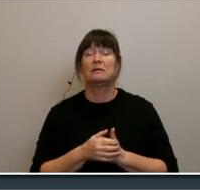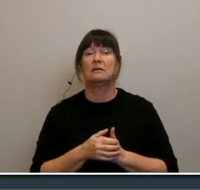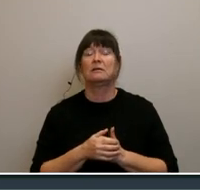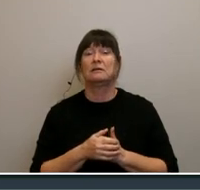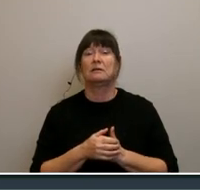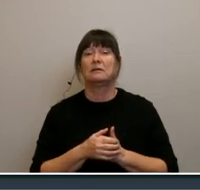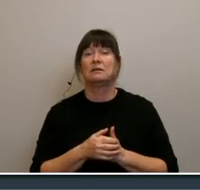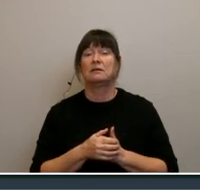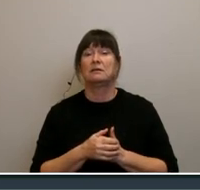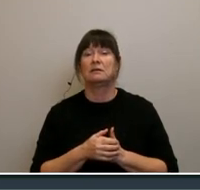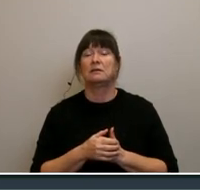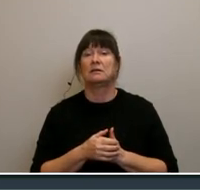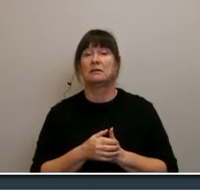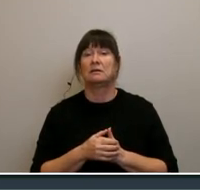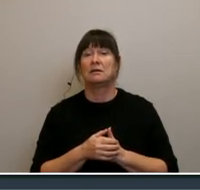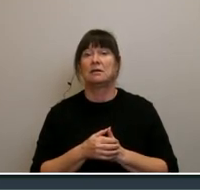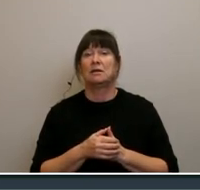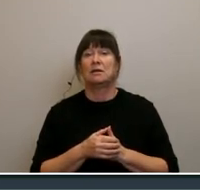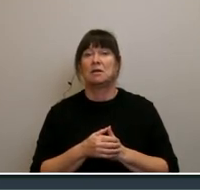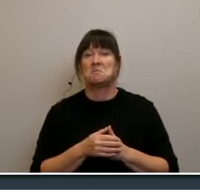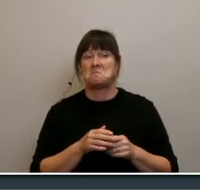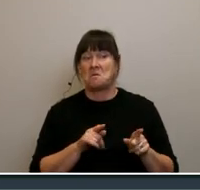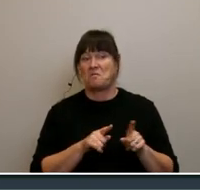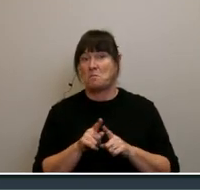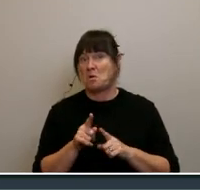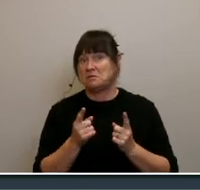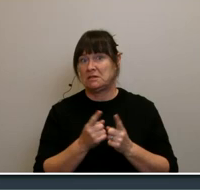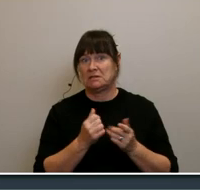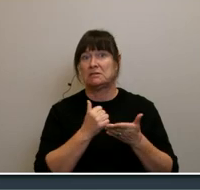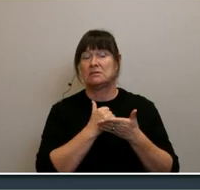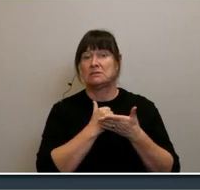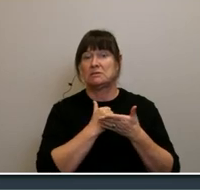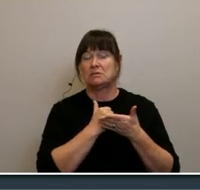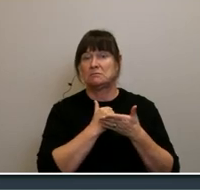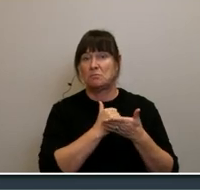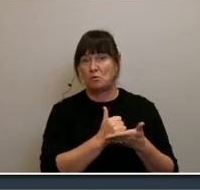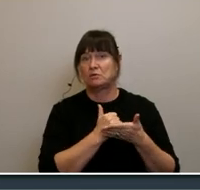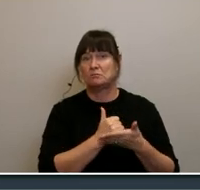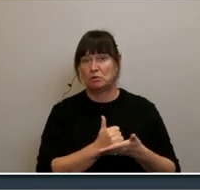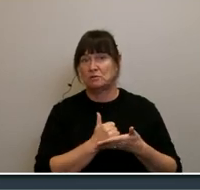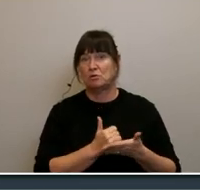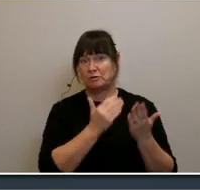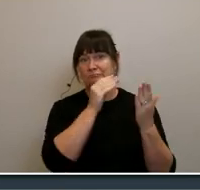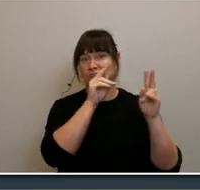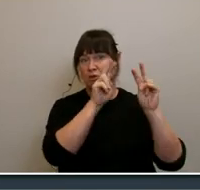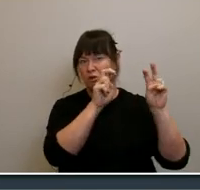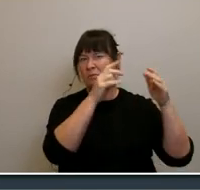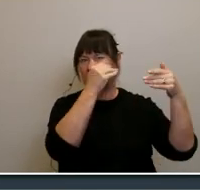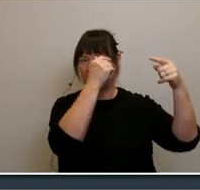in pretty well every case, I supported the emphasis that you had placed on each